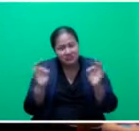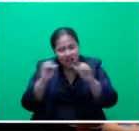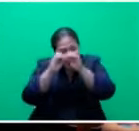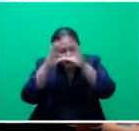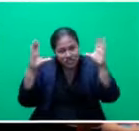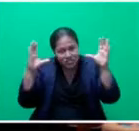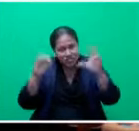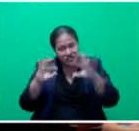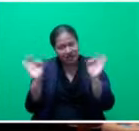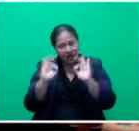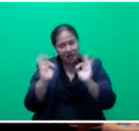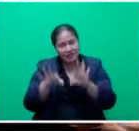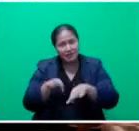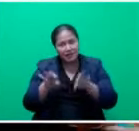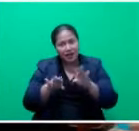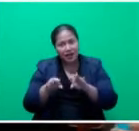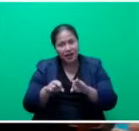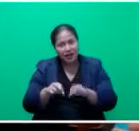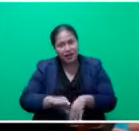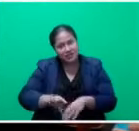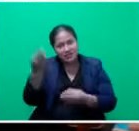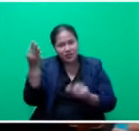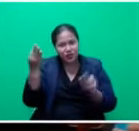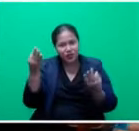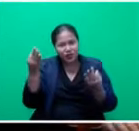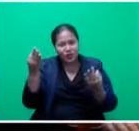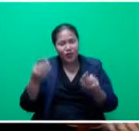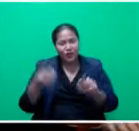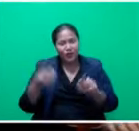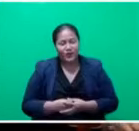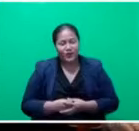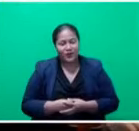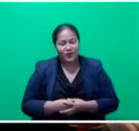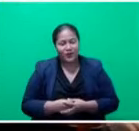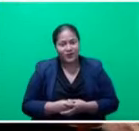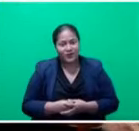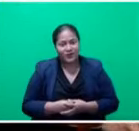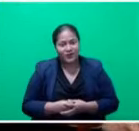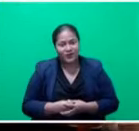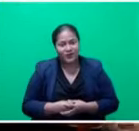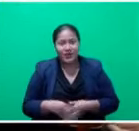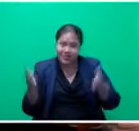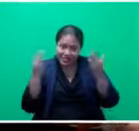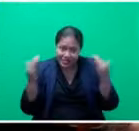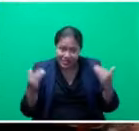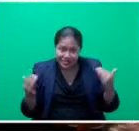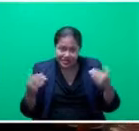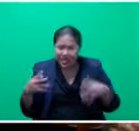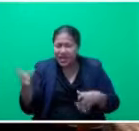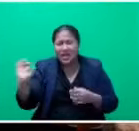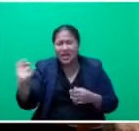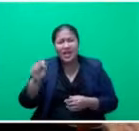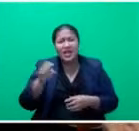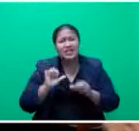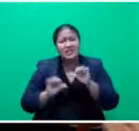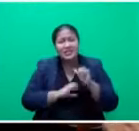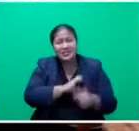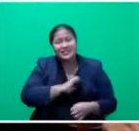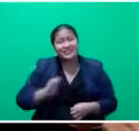plan, zero. His Excellency's speech praised the government for containing